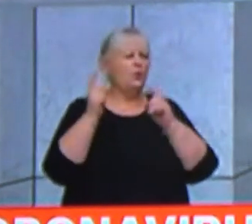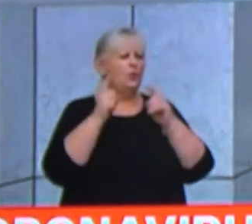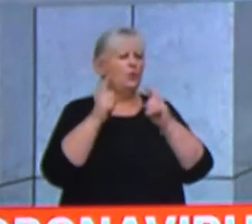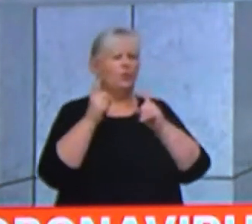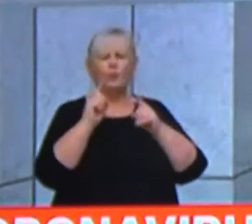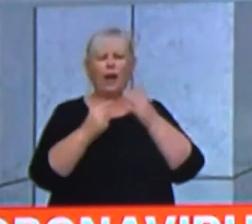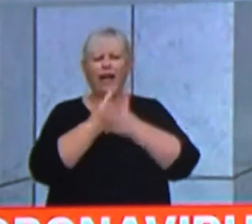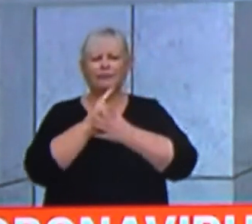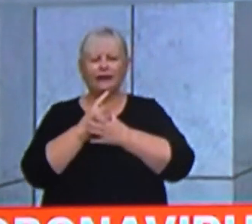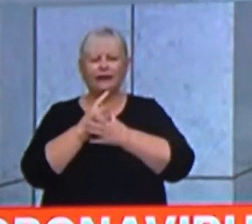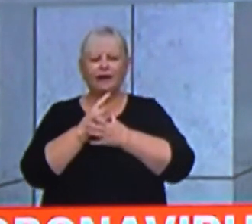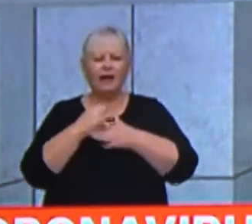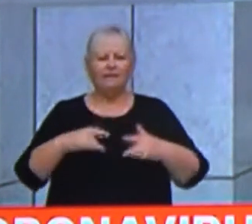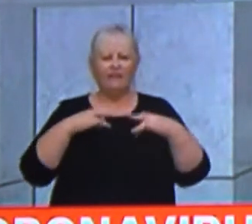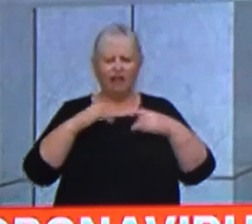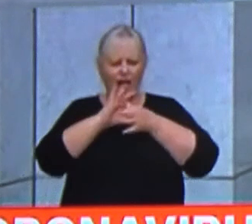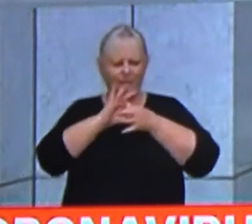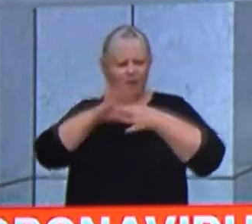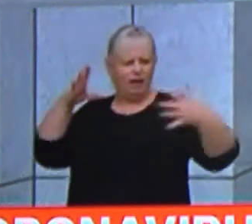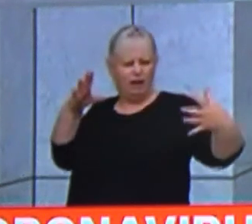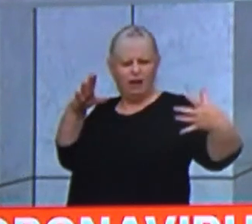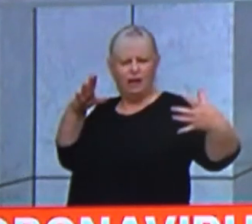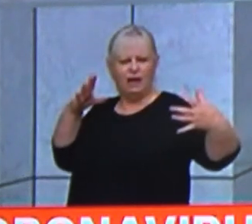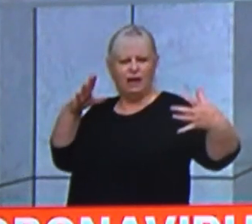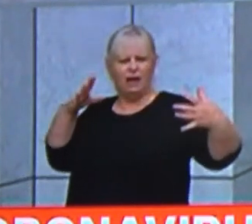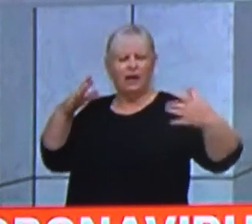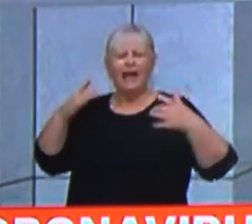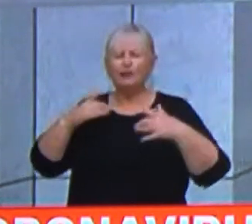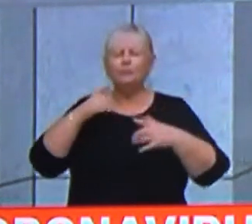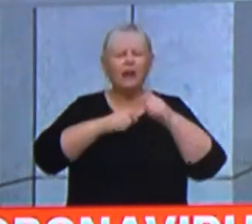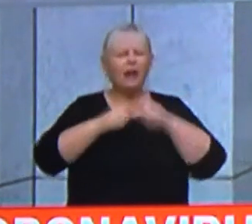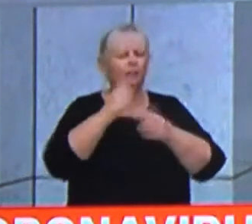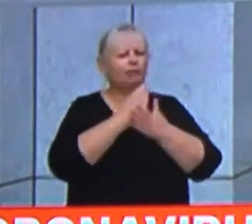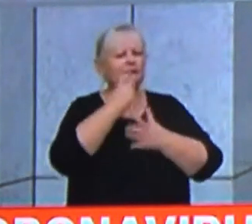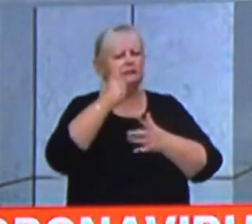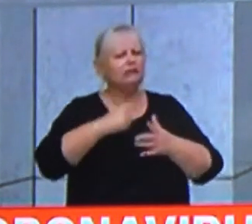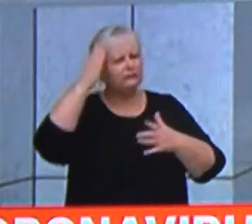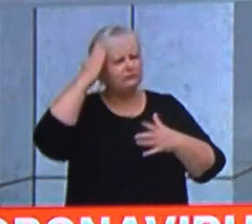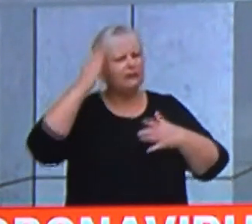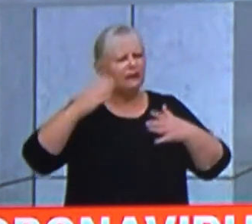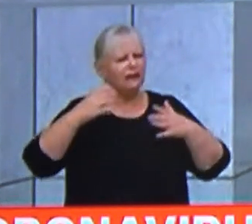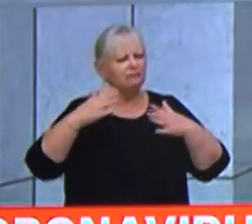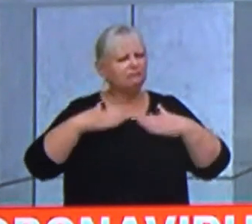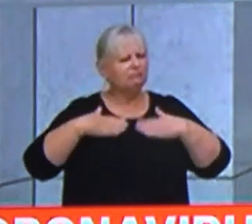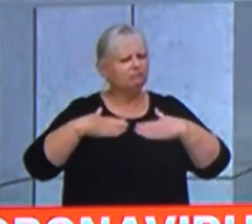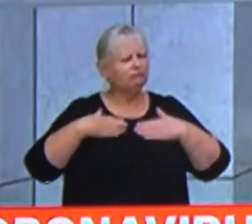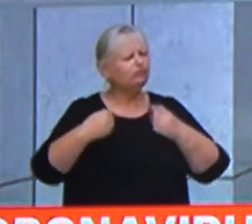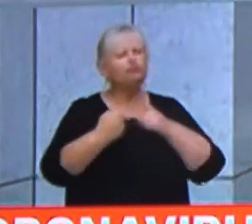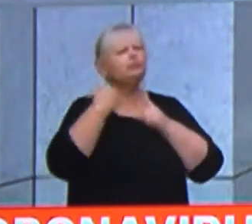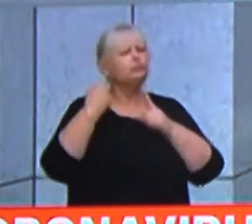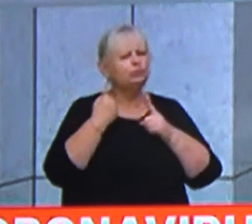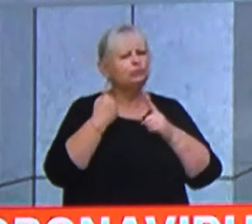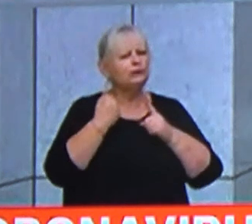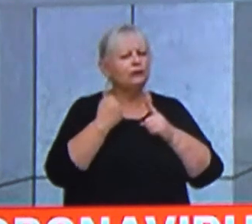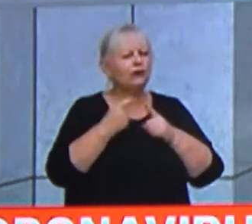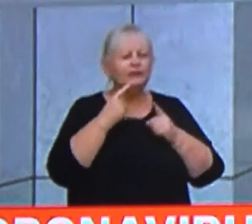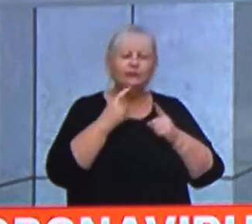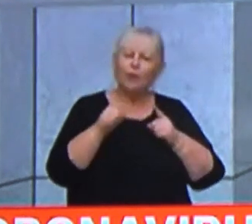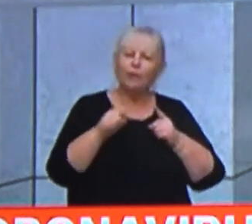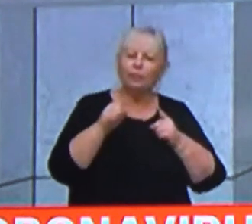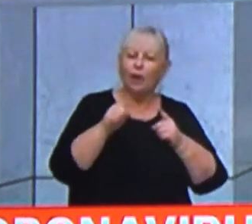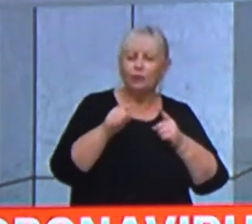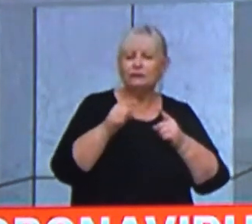doubling the bulk billing incentive and making that available both for face-to-face and for telehealth consultations. And